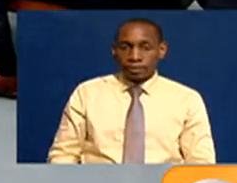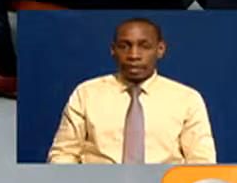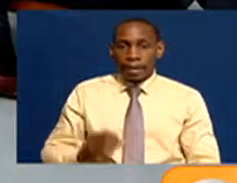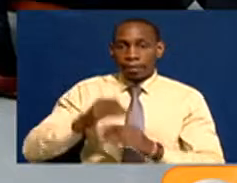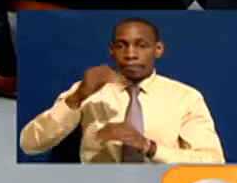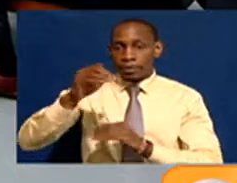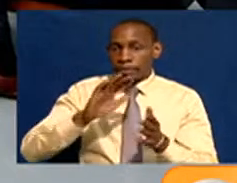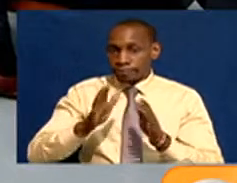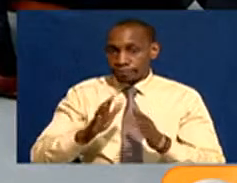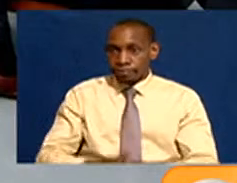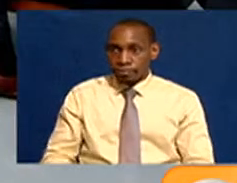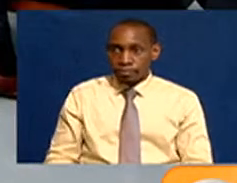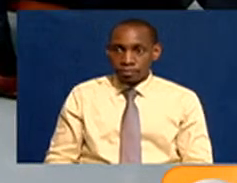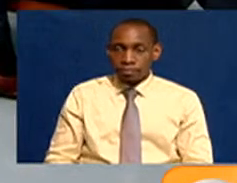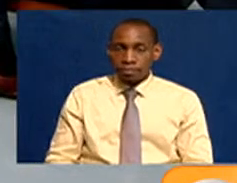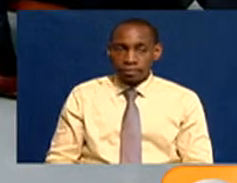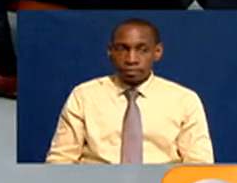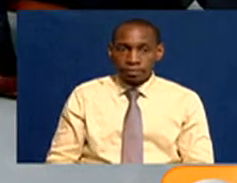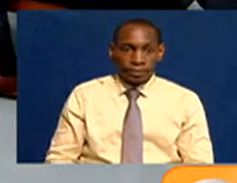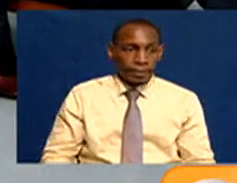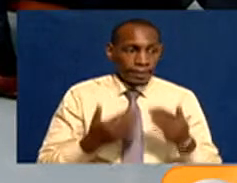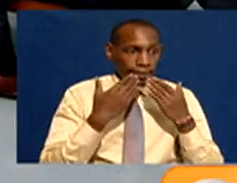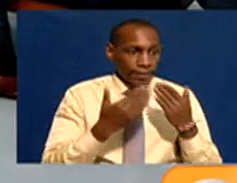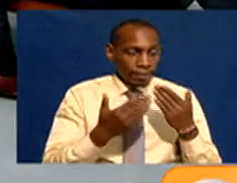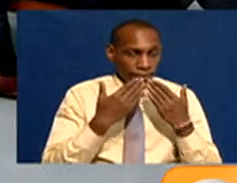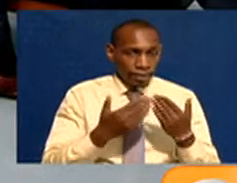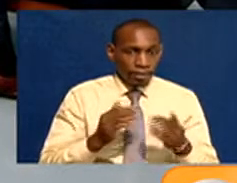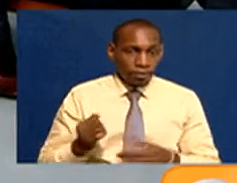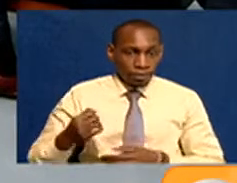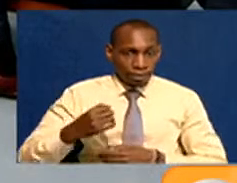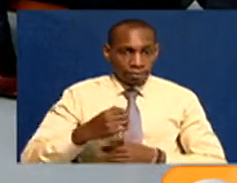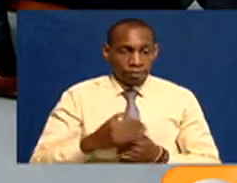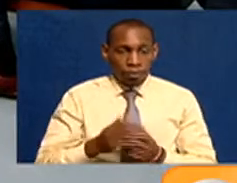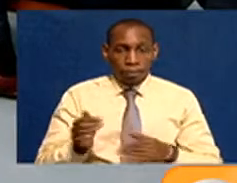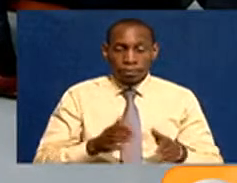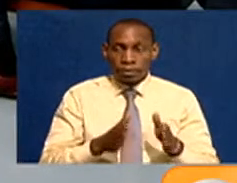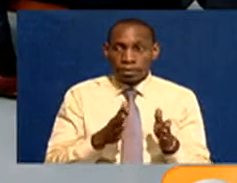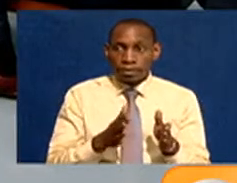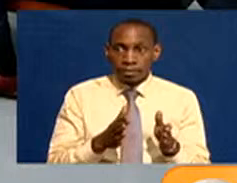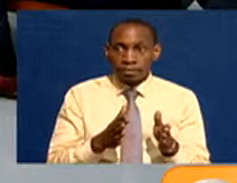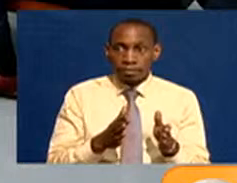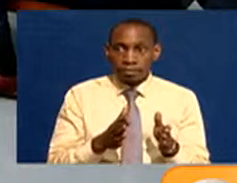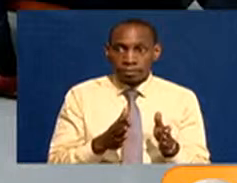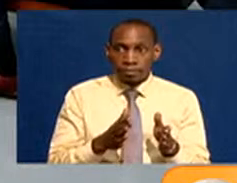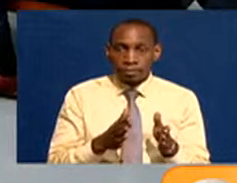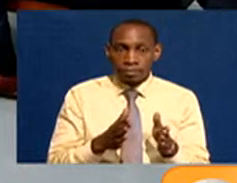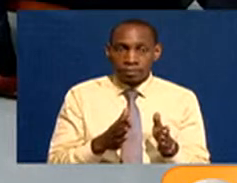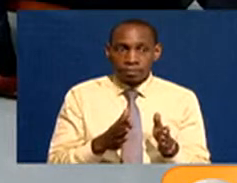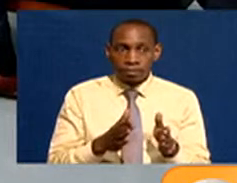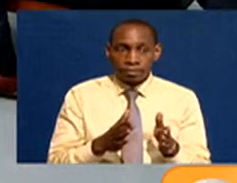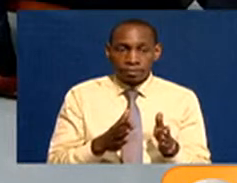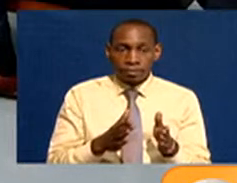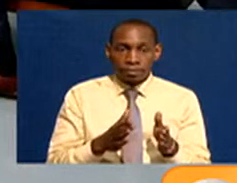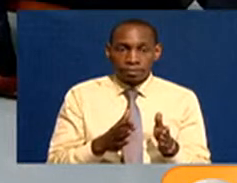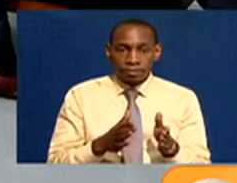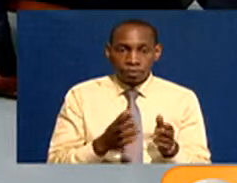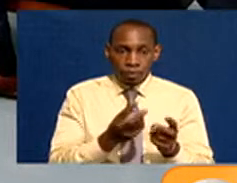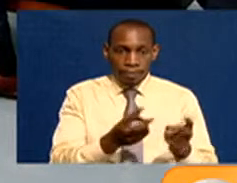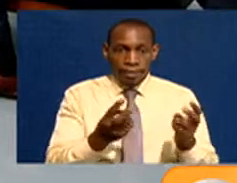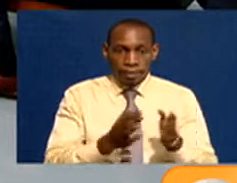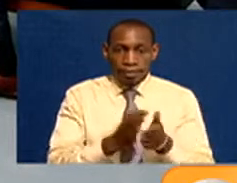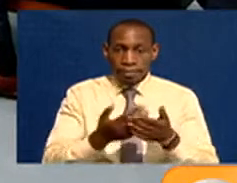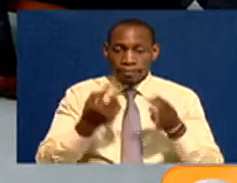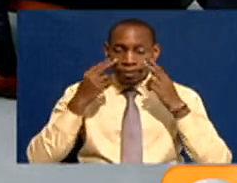forward. Thank you, Jeff, for this opportunity for sitting on this bench. I've been watching